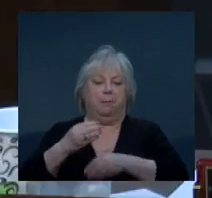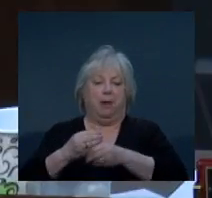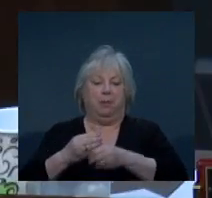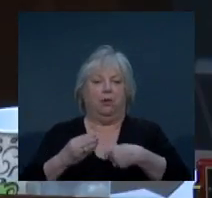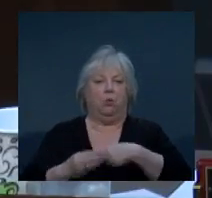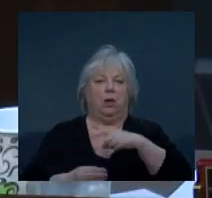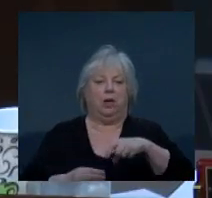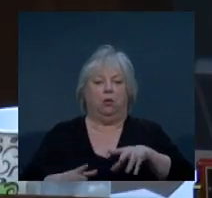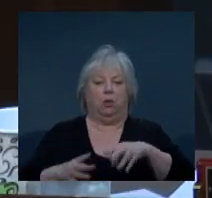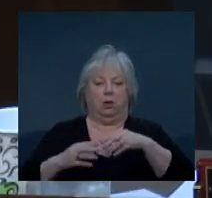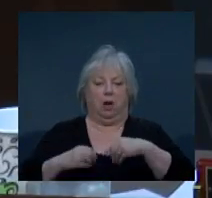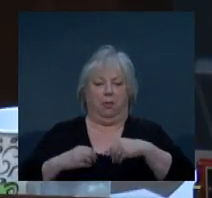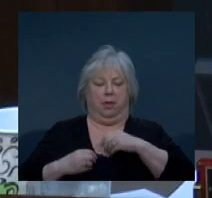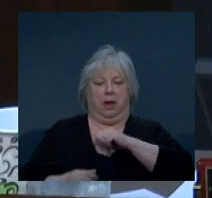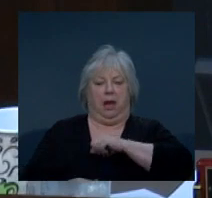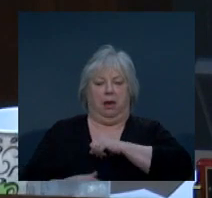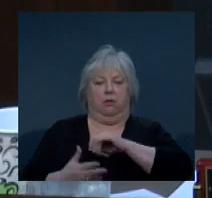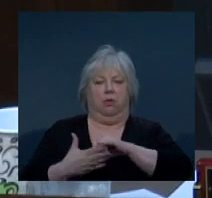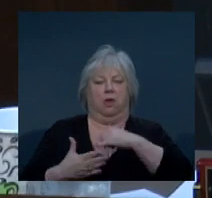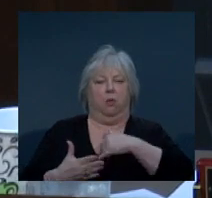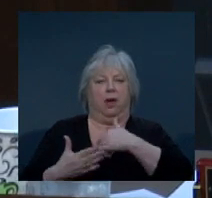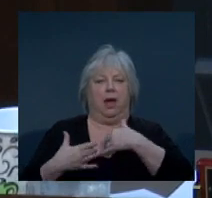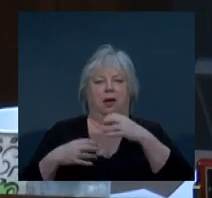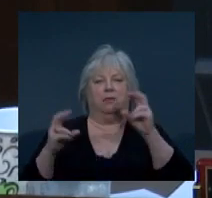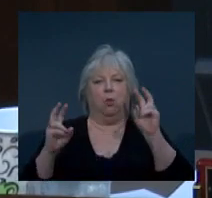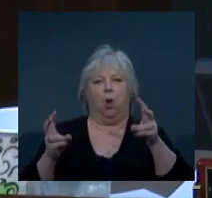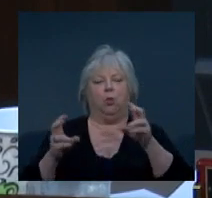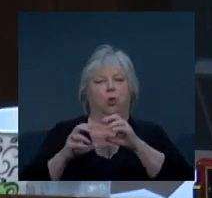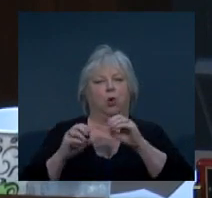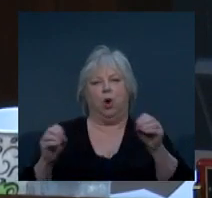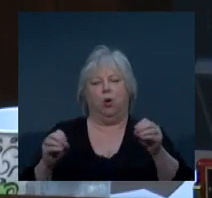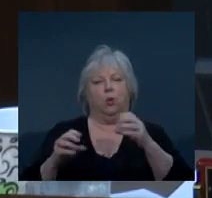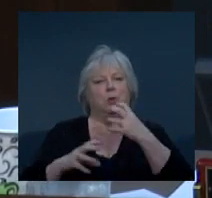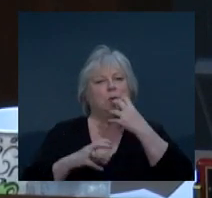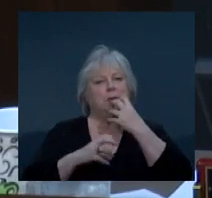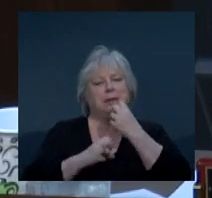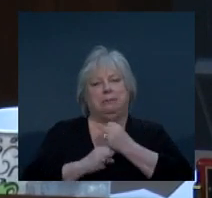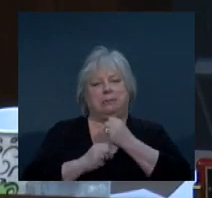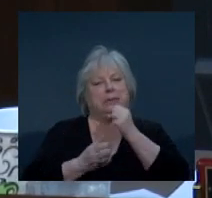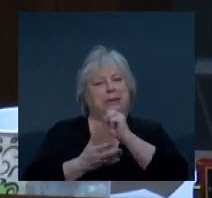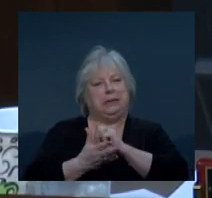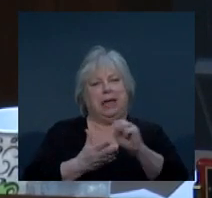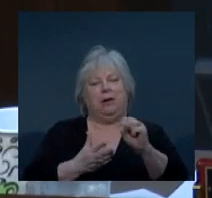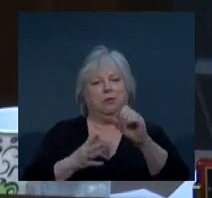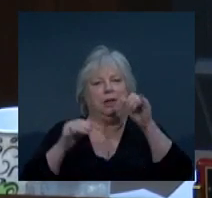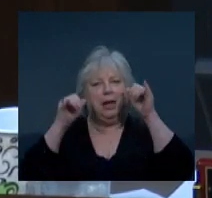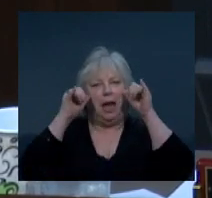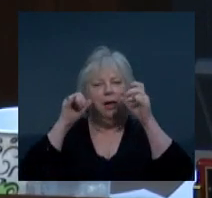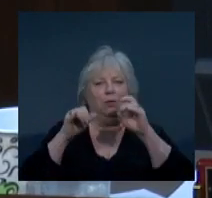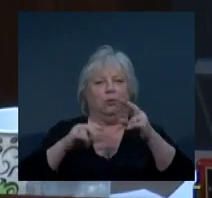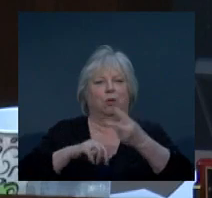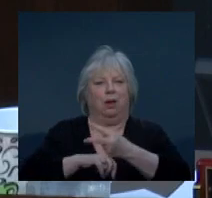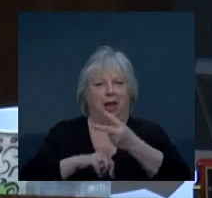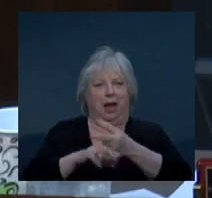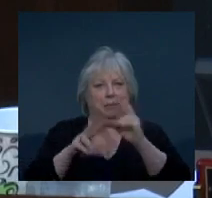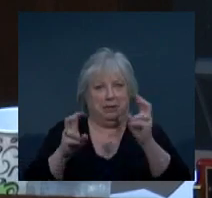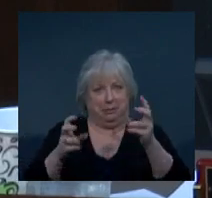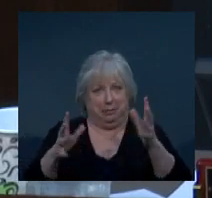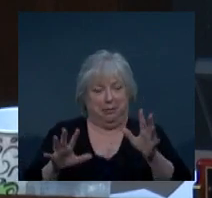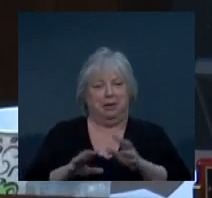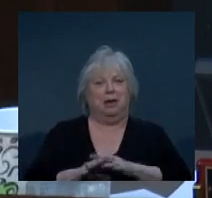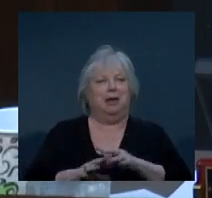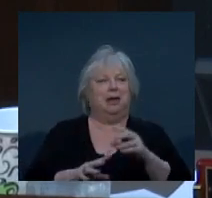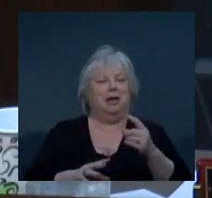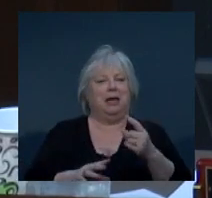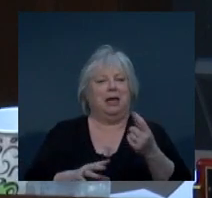adopt the attitude that we don't have any sacred cows or sacrificial lambs. And I think sometimes, unfortunately, that mindset